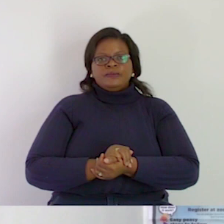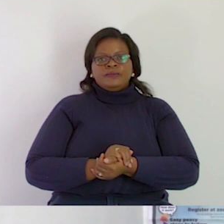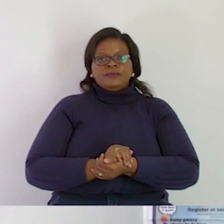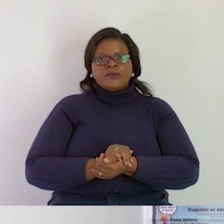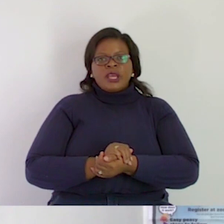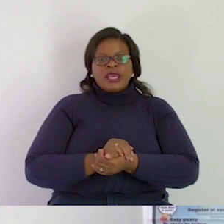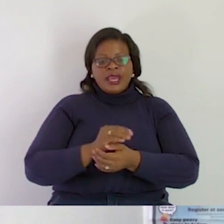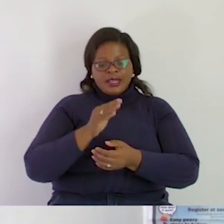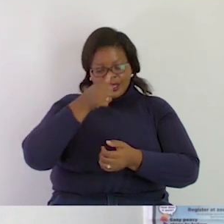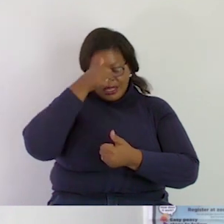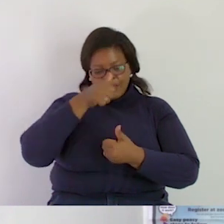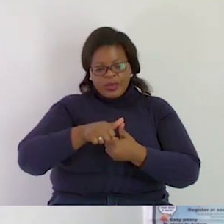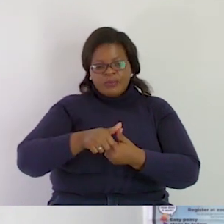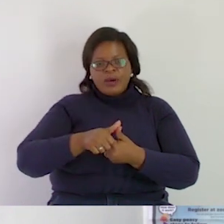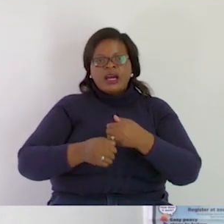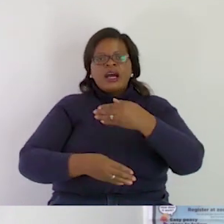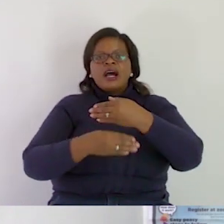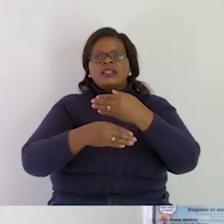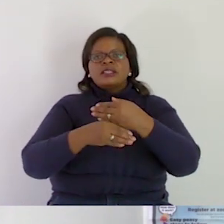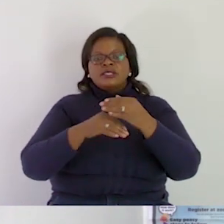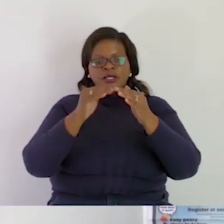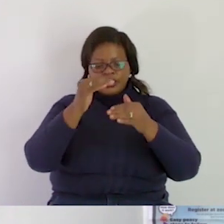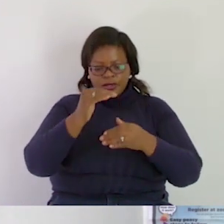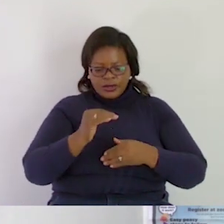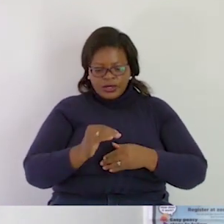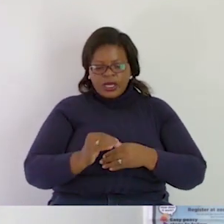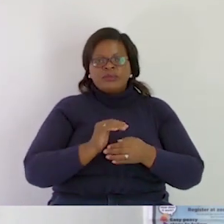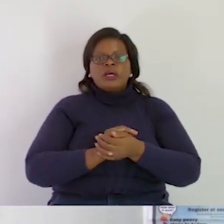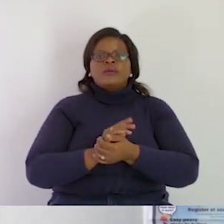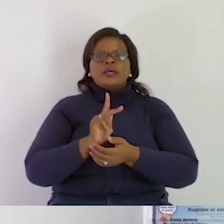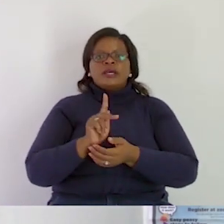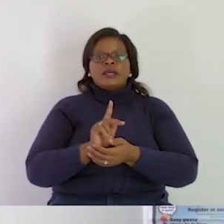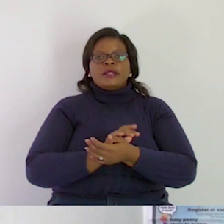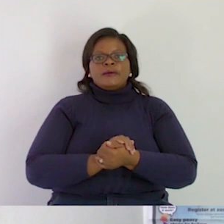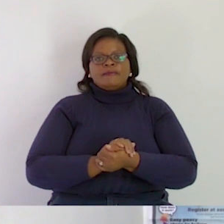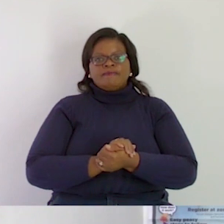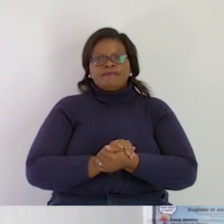answer here. Remember, addition is there.